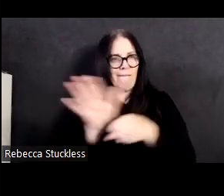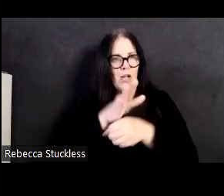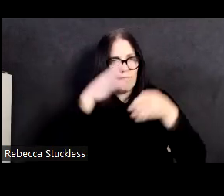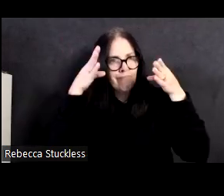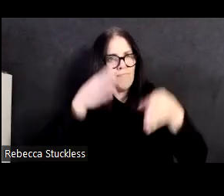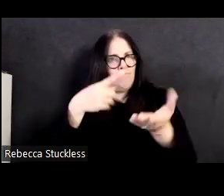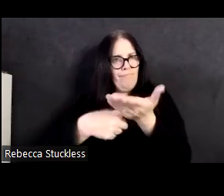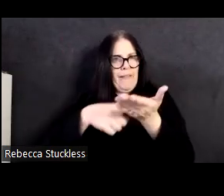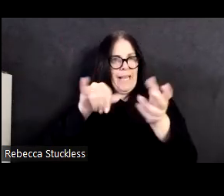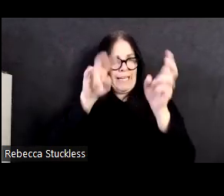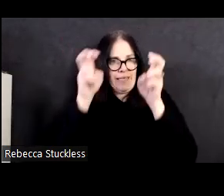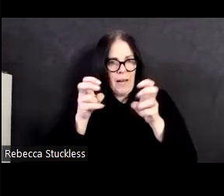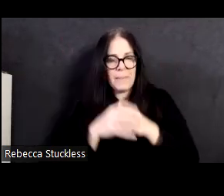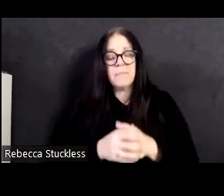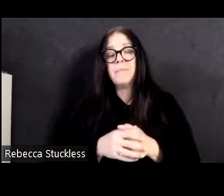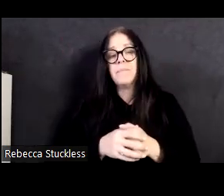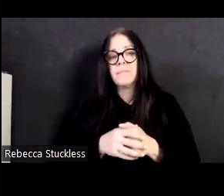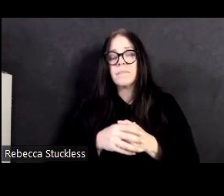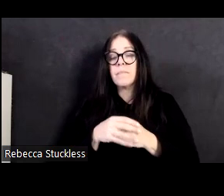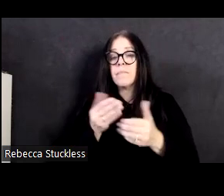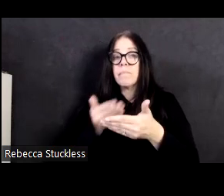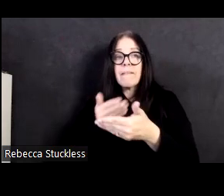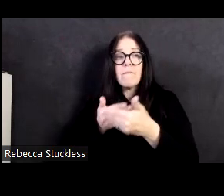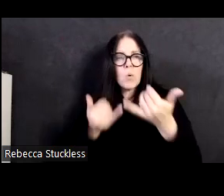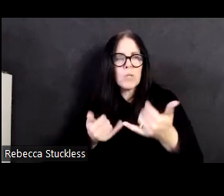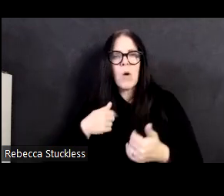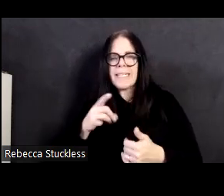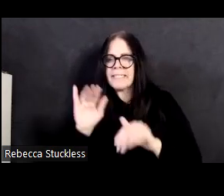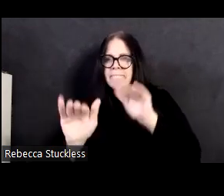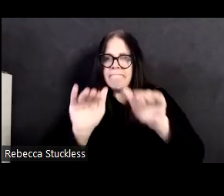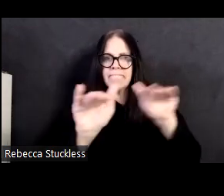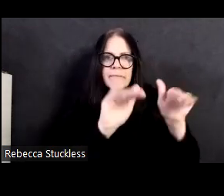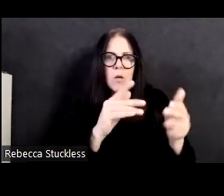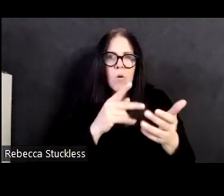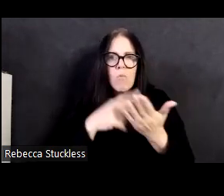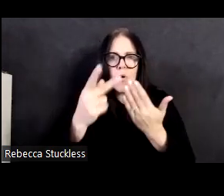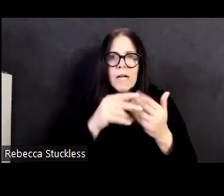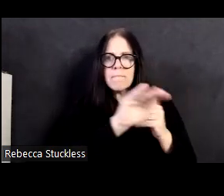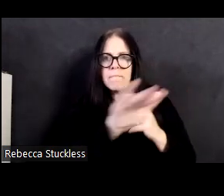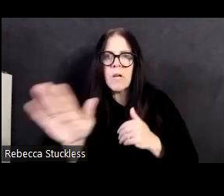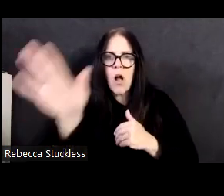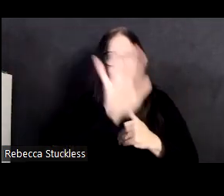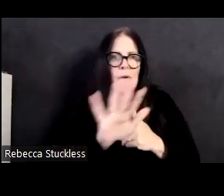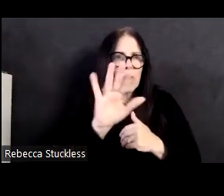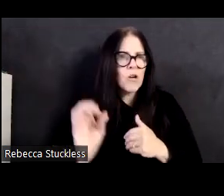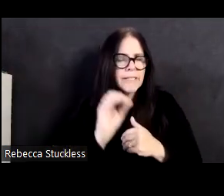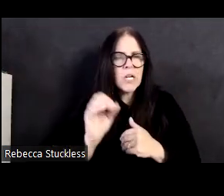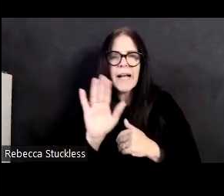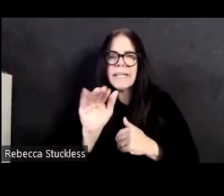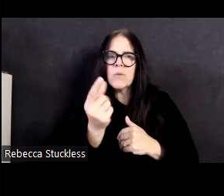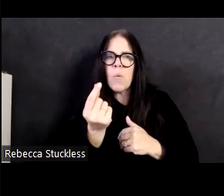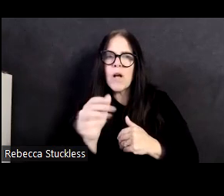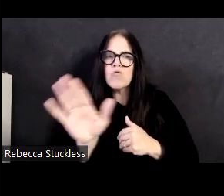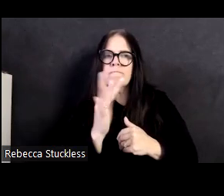To prepare for today's session, we asked for input from programs across the province, looking for assessment tools that people